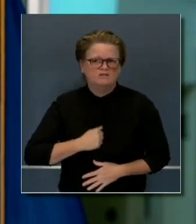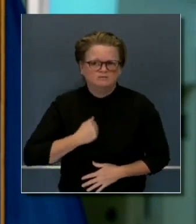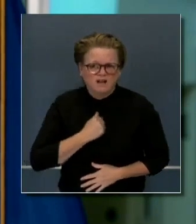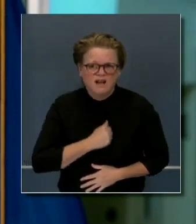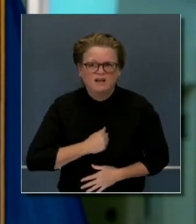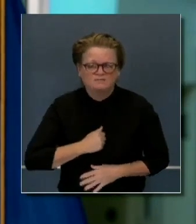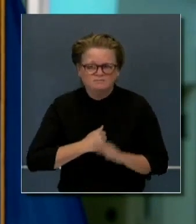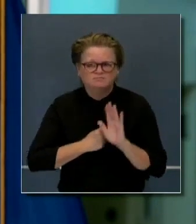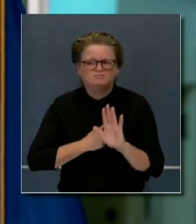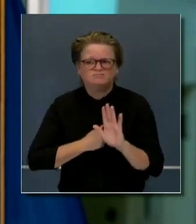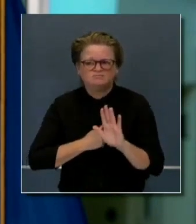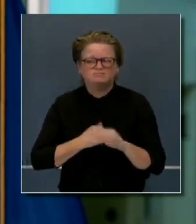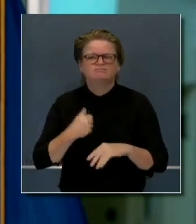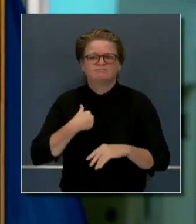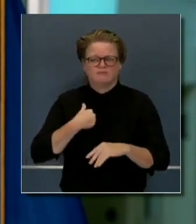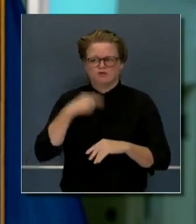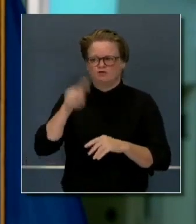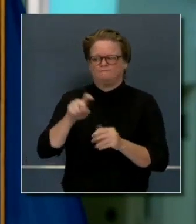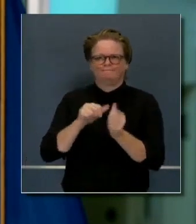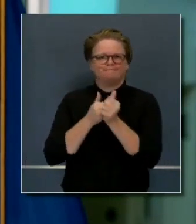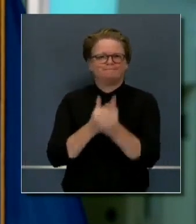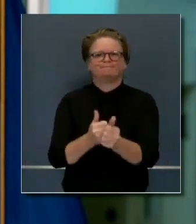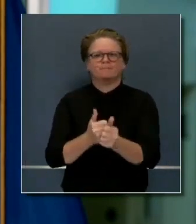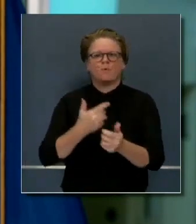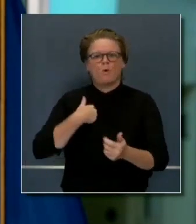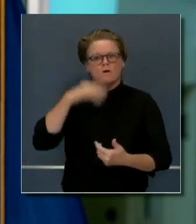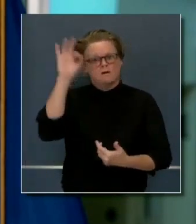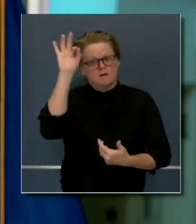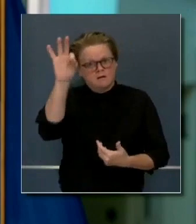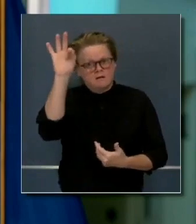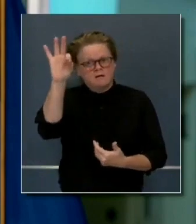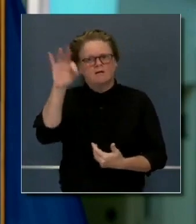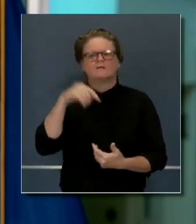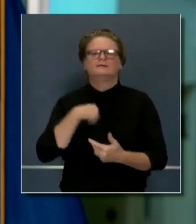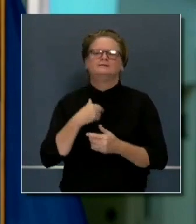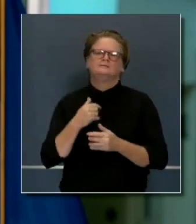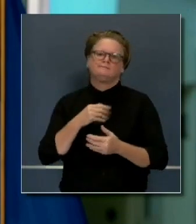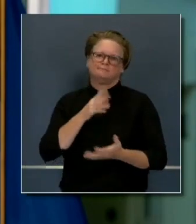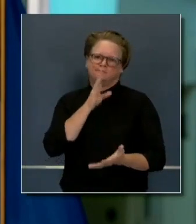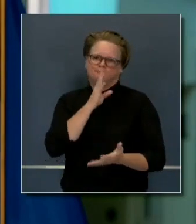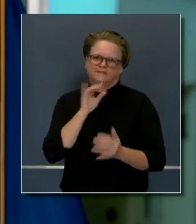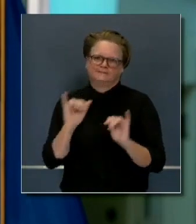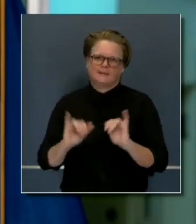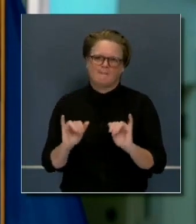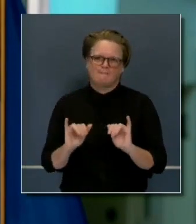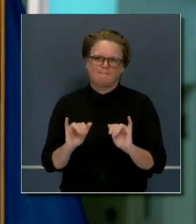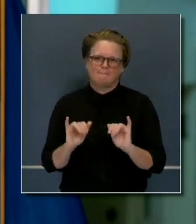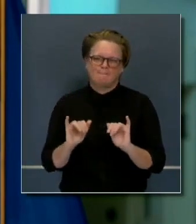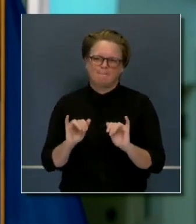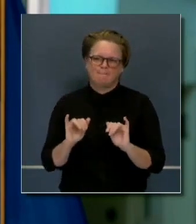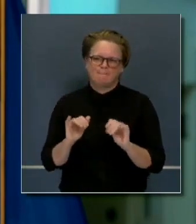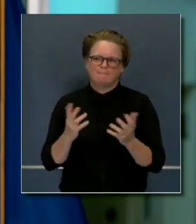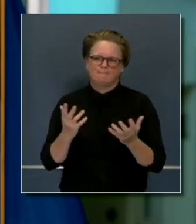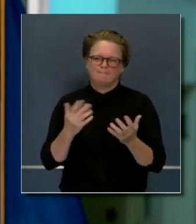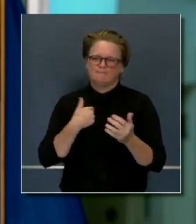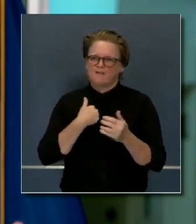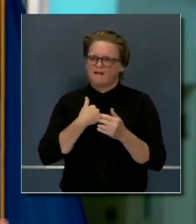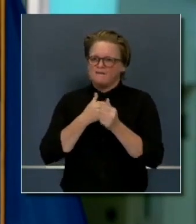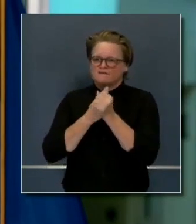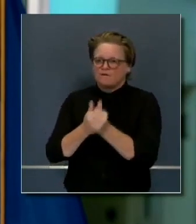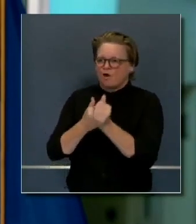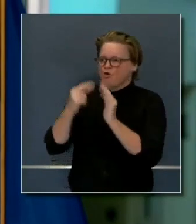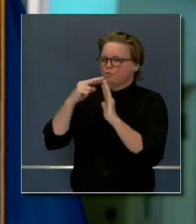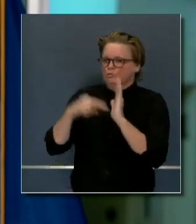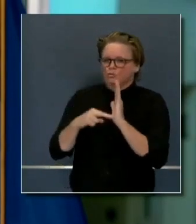and practice, not just preach and not practice. And I've done my best to do that. We're all human. We all fall